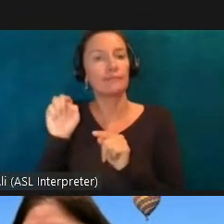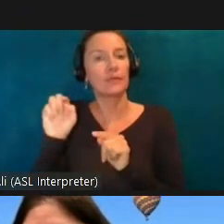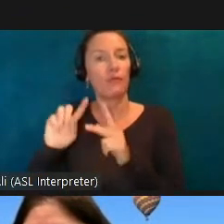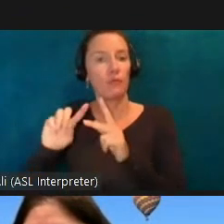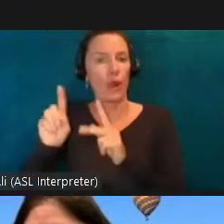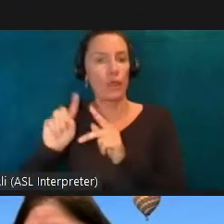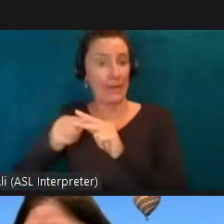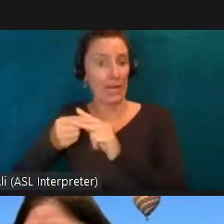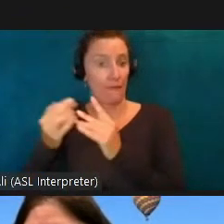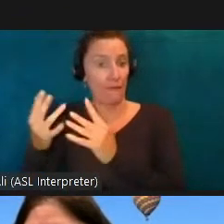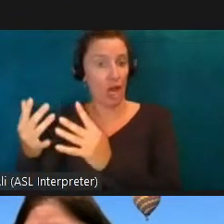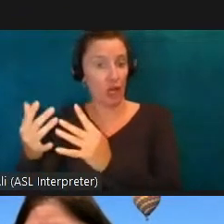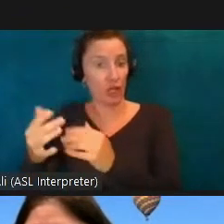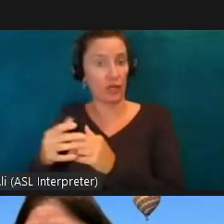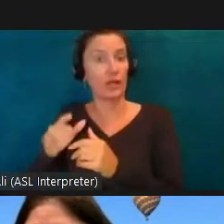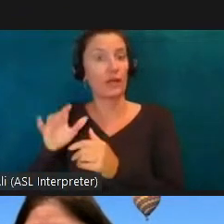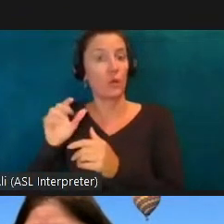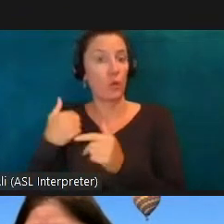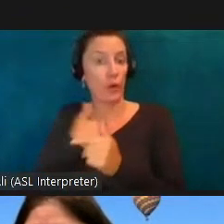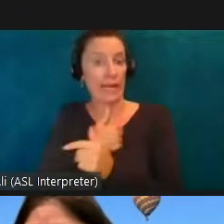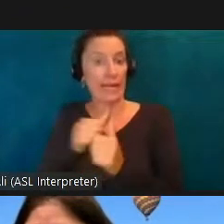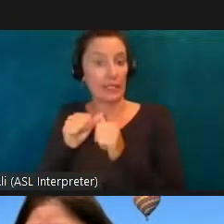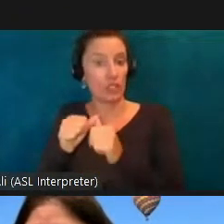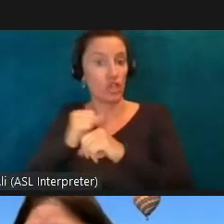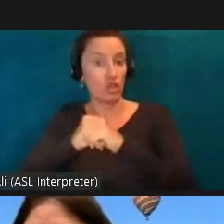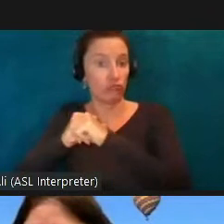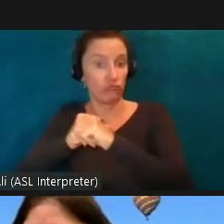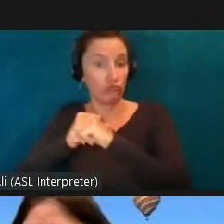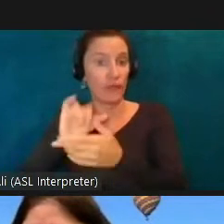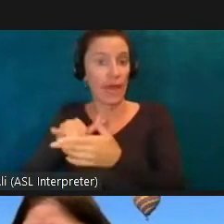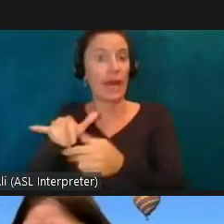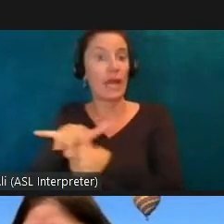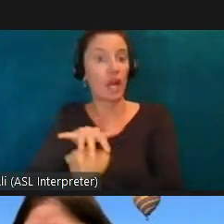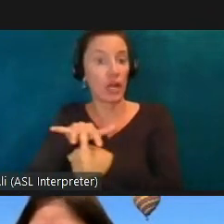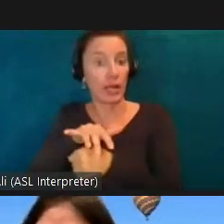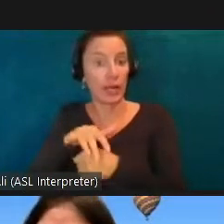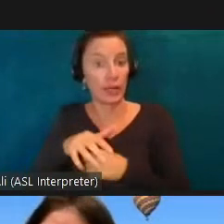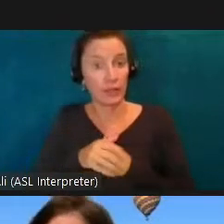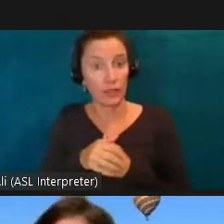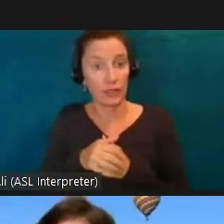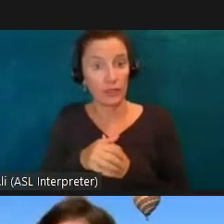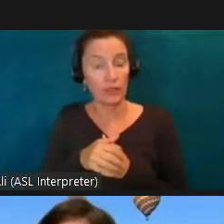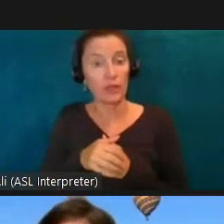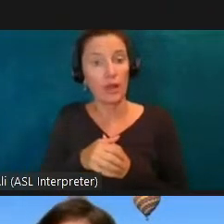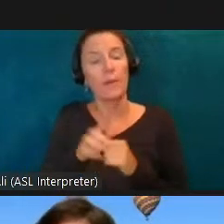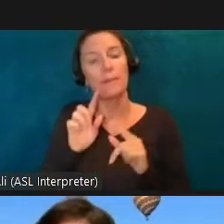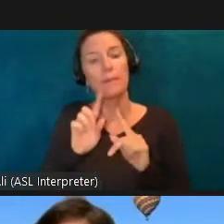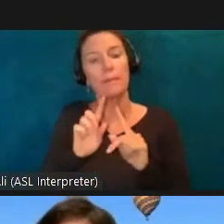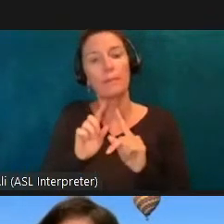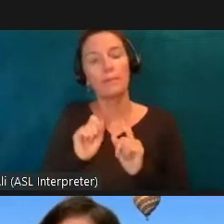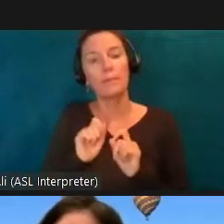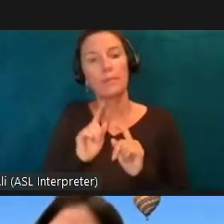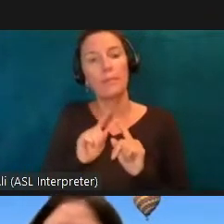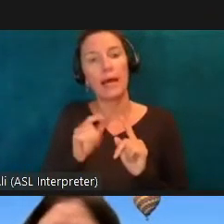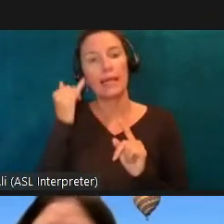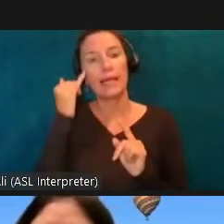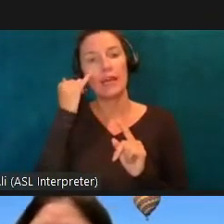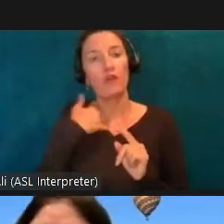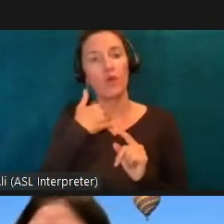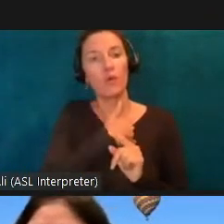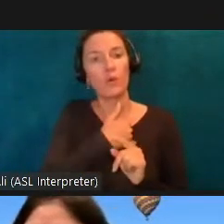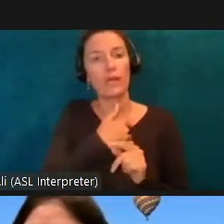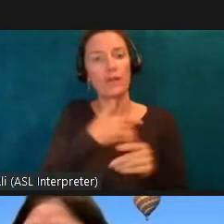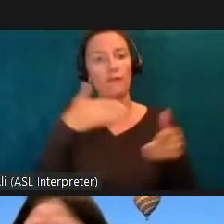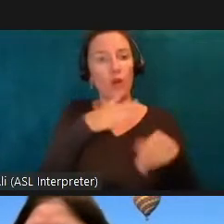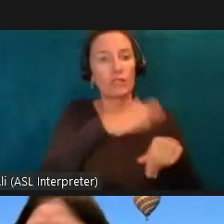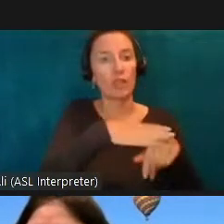been continued to be reinforced. And so we haven't had that transition, but had we chased the head of the fire and not constructed